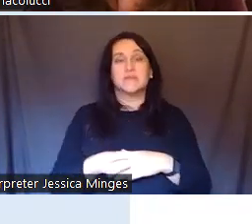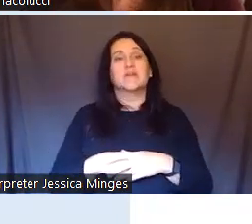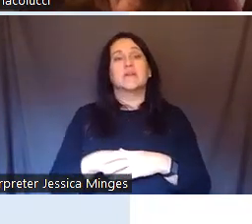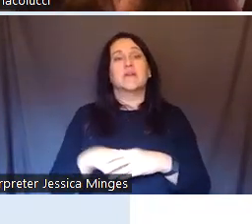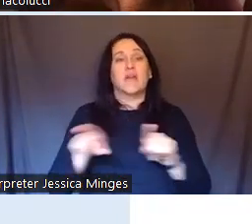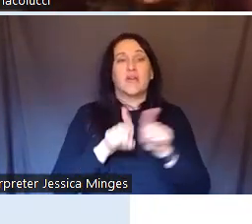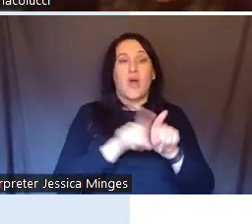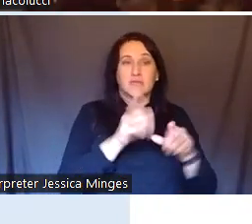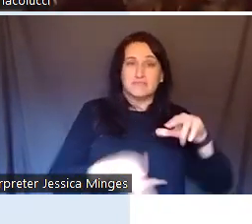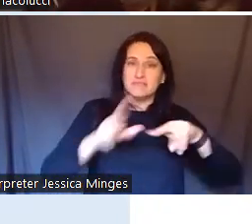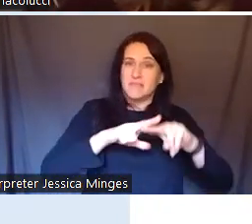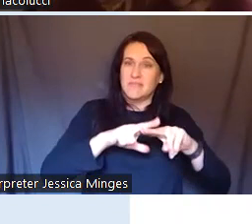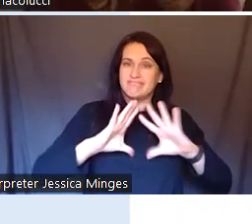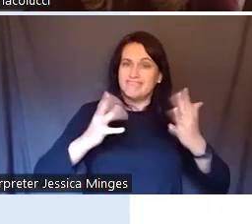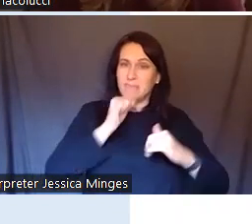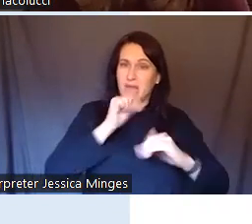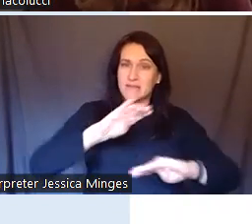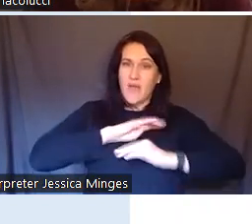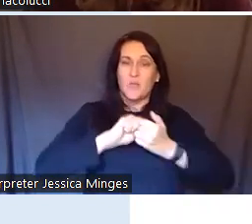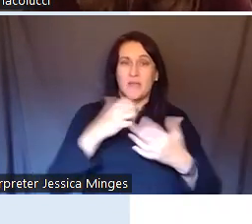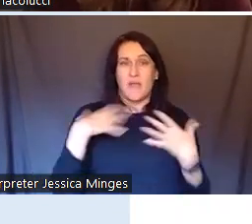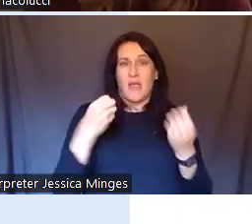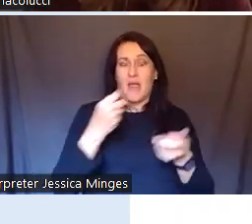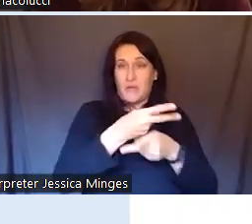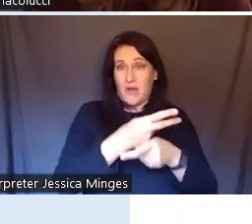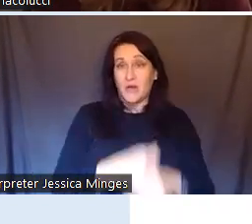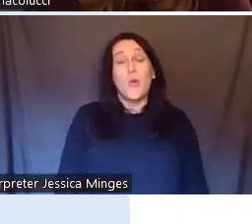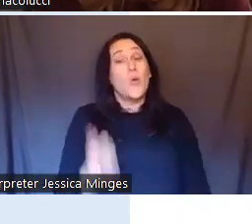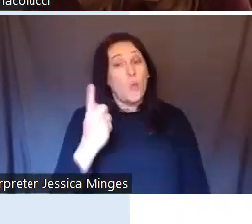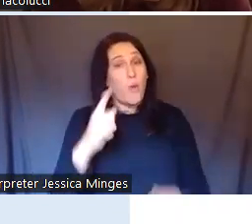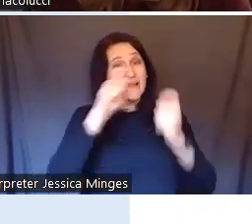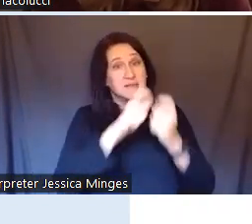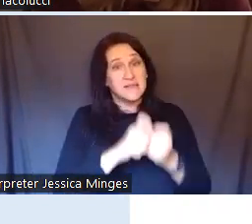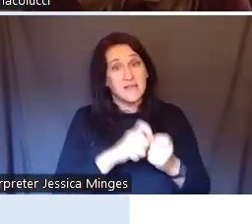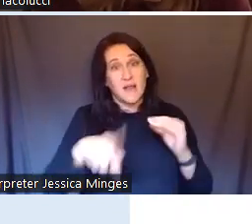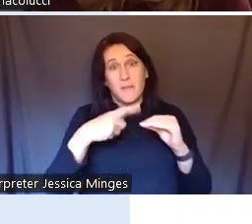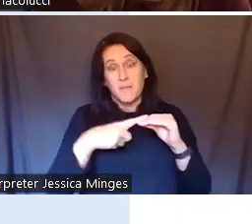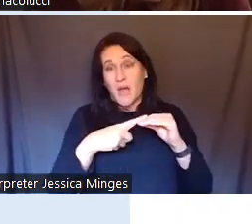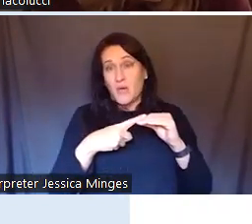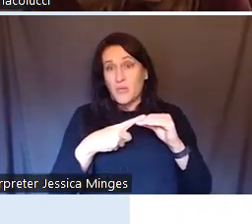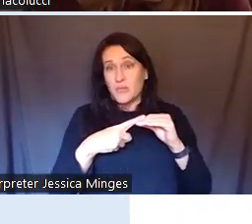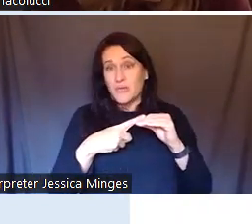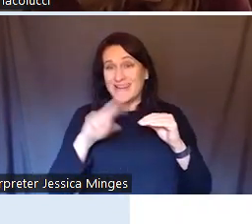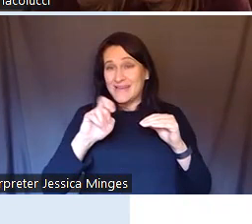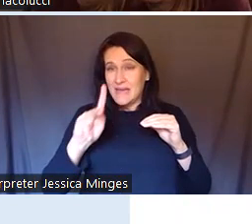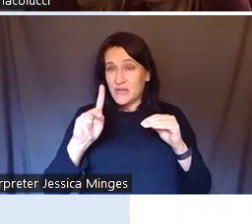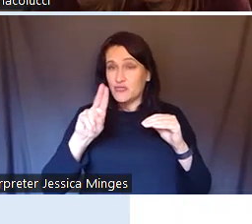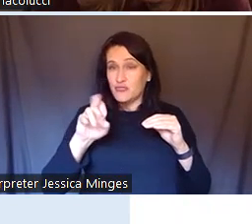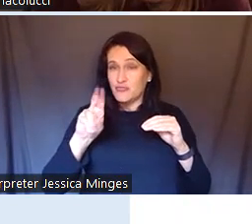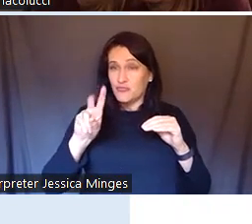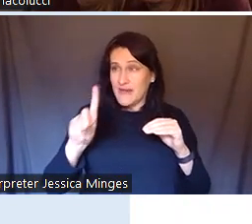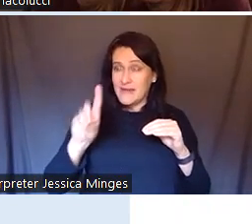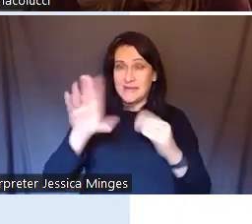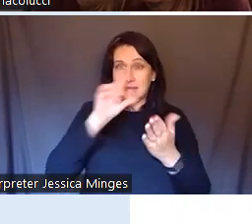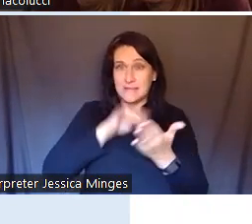increased dissatisfaction with healthcare. And one of the details of one of Nick Reed's study is that